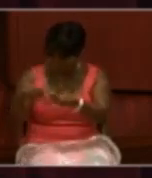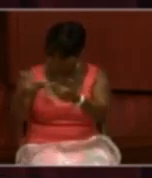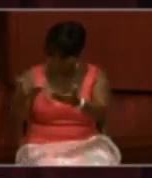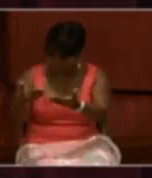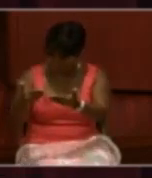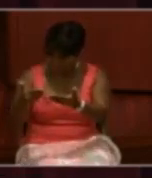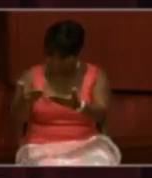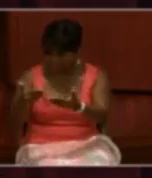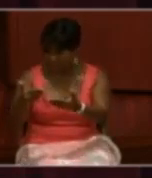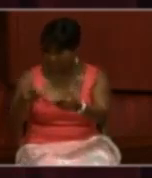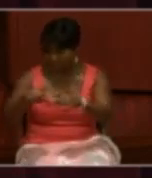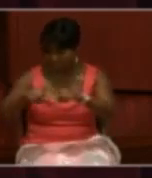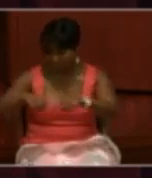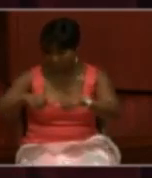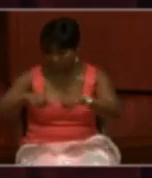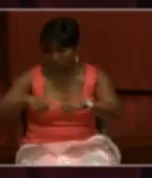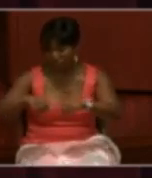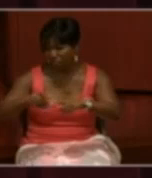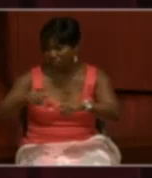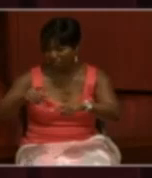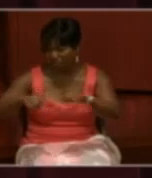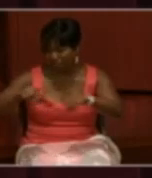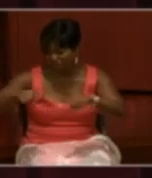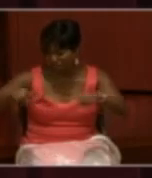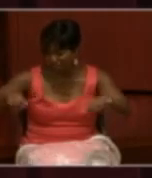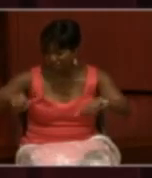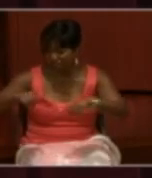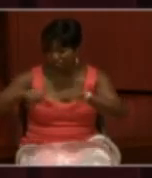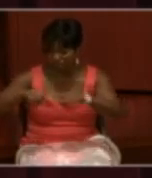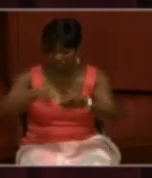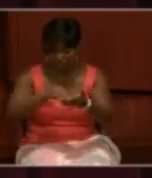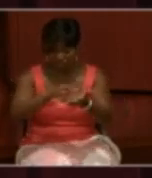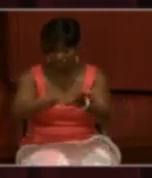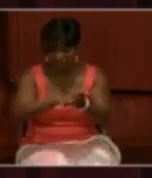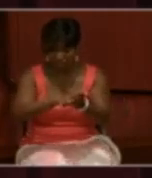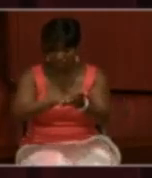to record. You know,